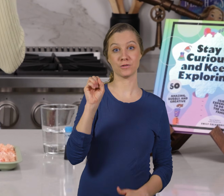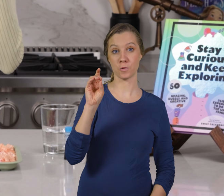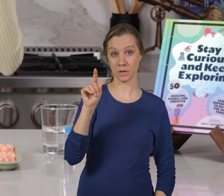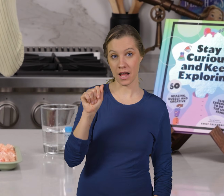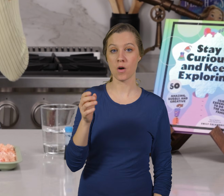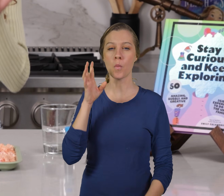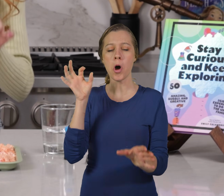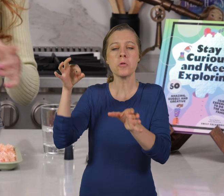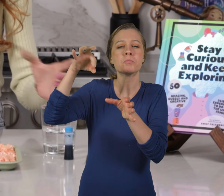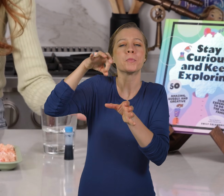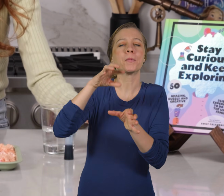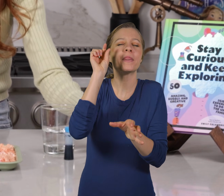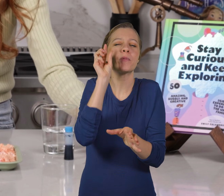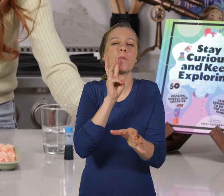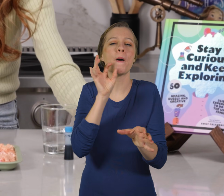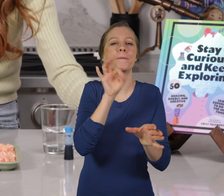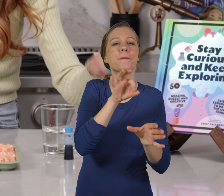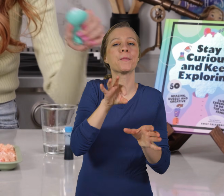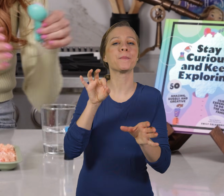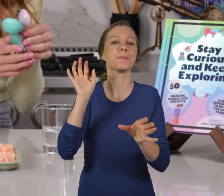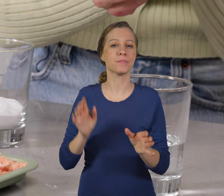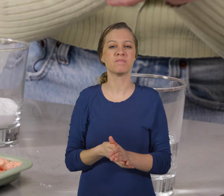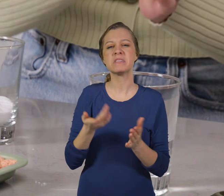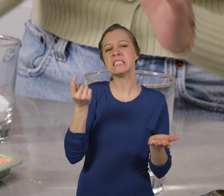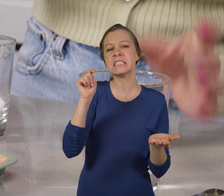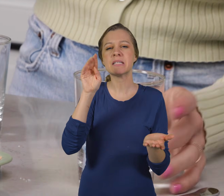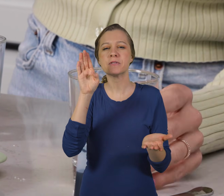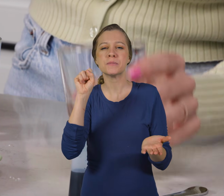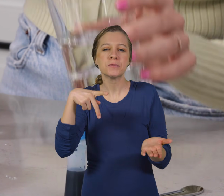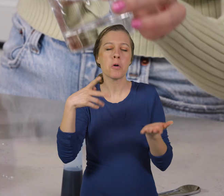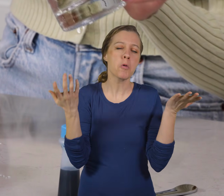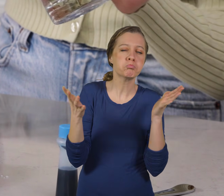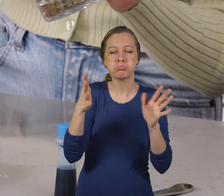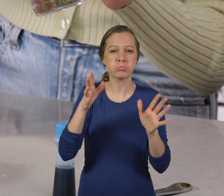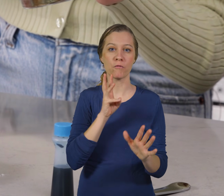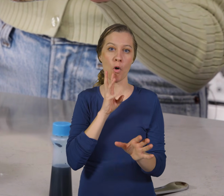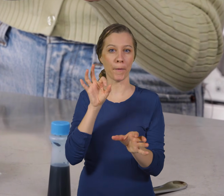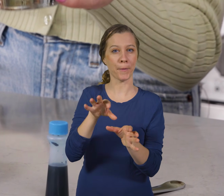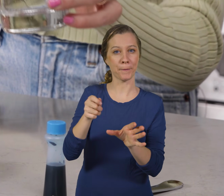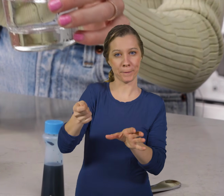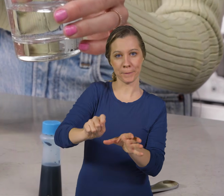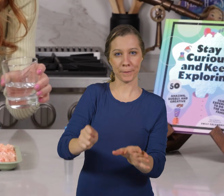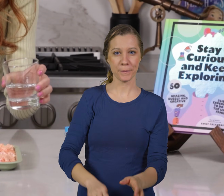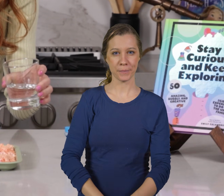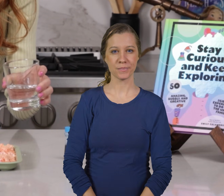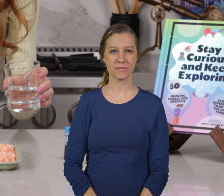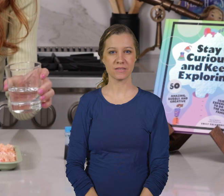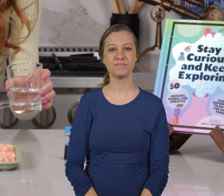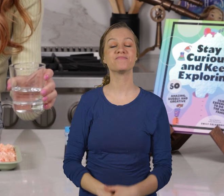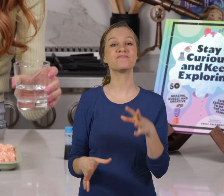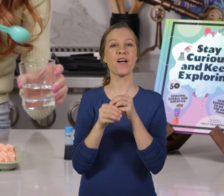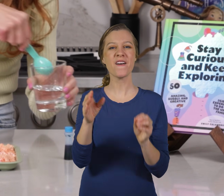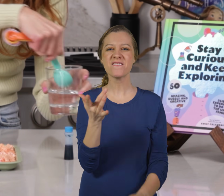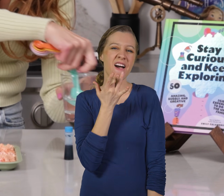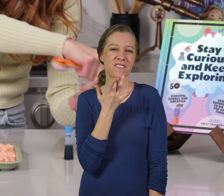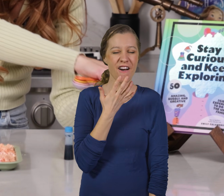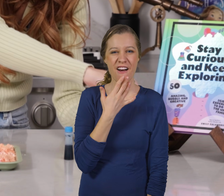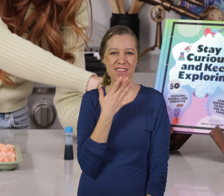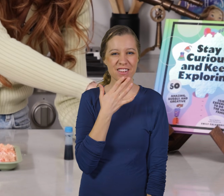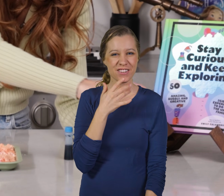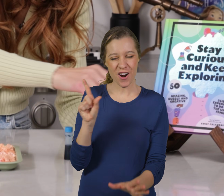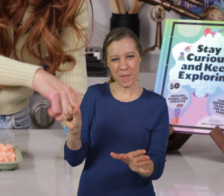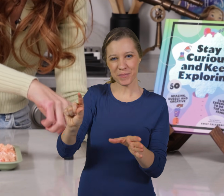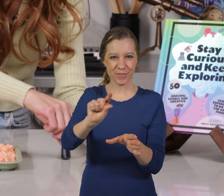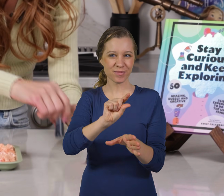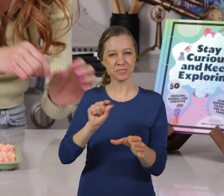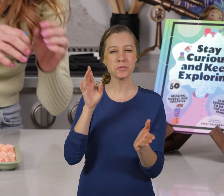So take your baking soda and we're just gonna add a splash of water, like a tablespoon or so of water. And